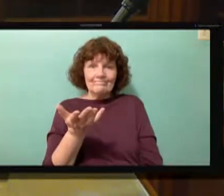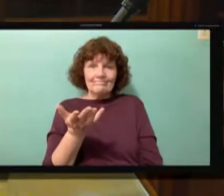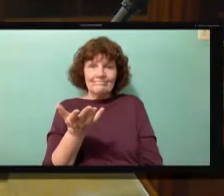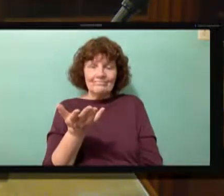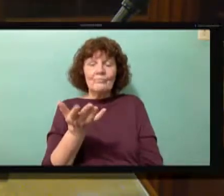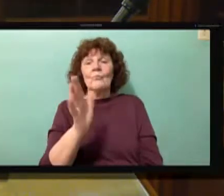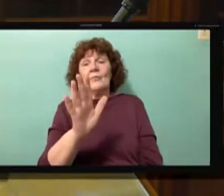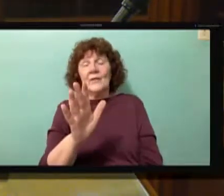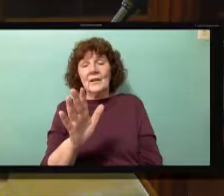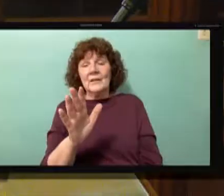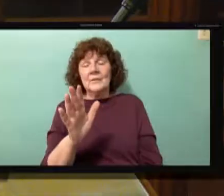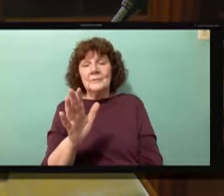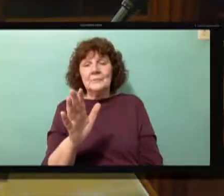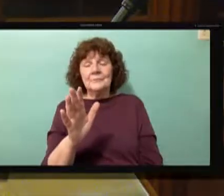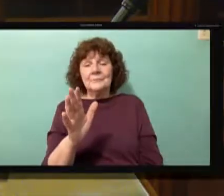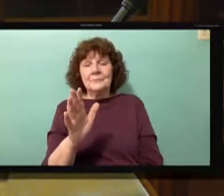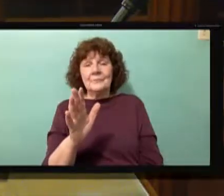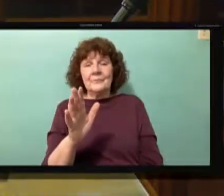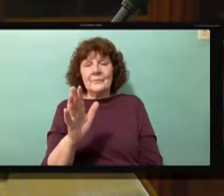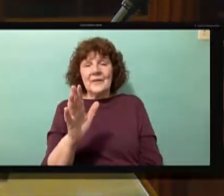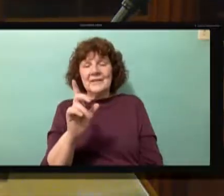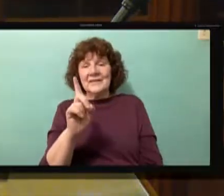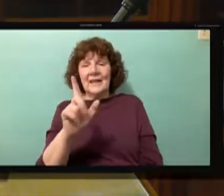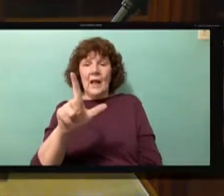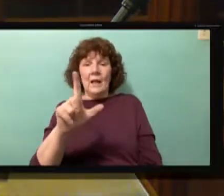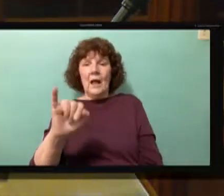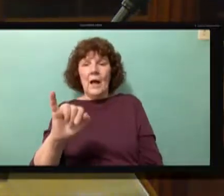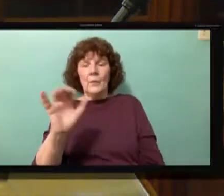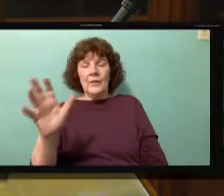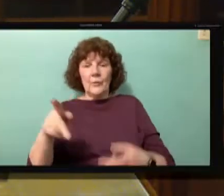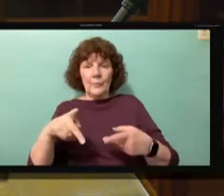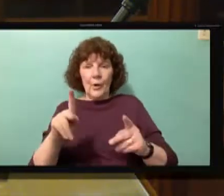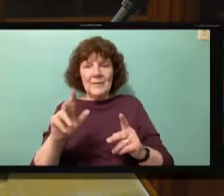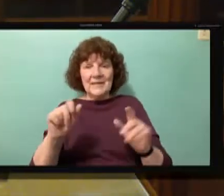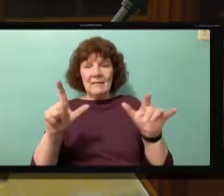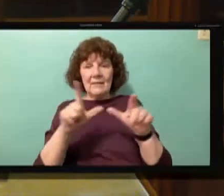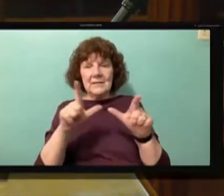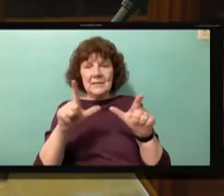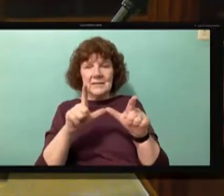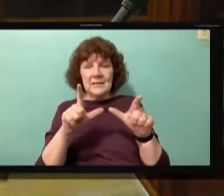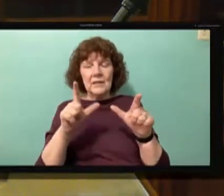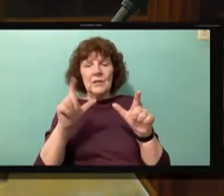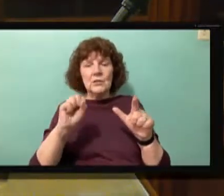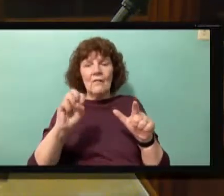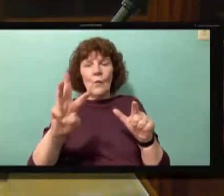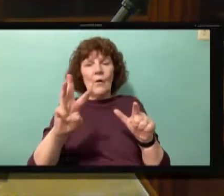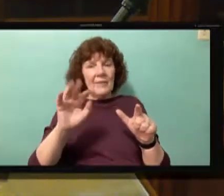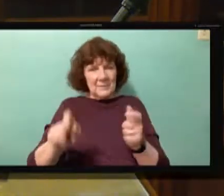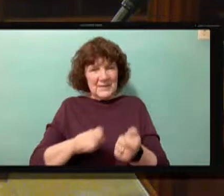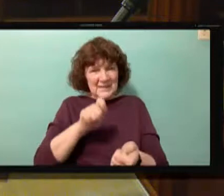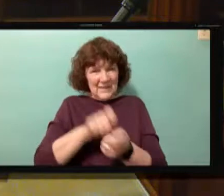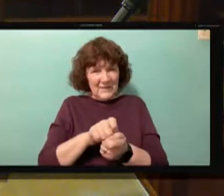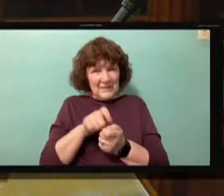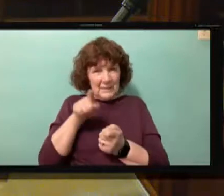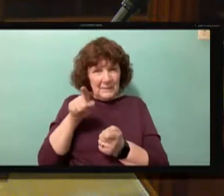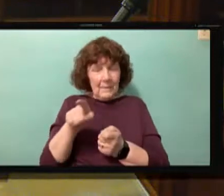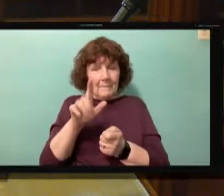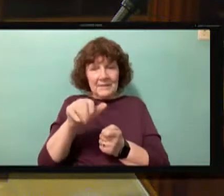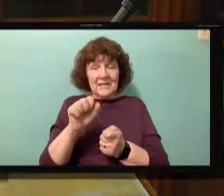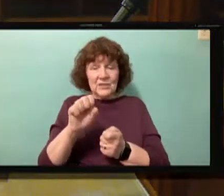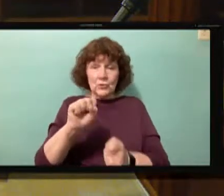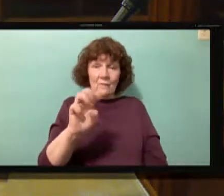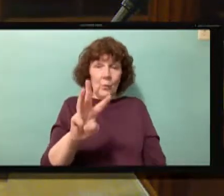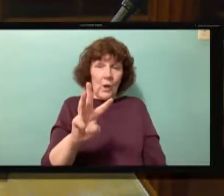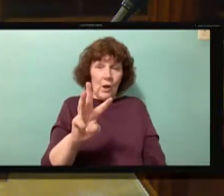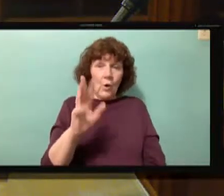PLI with their permits and licensing software, that's specific just to them, but because it is software, there's always going to be somebody